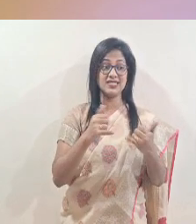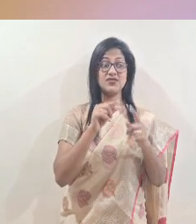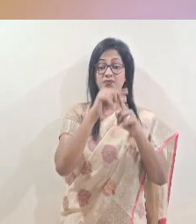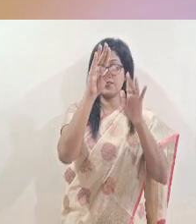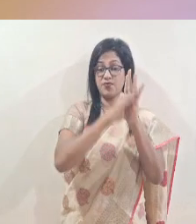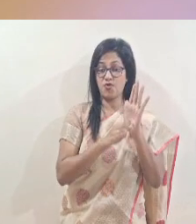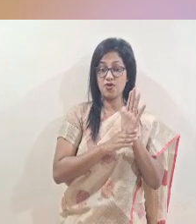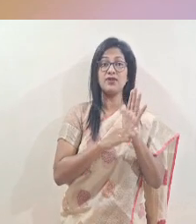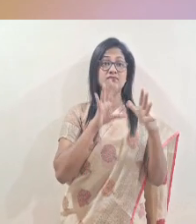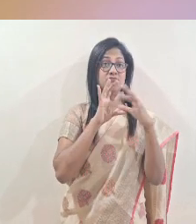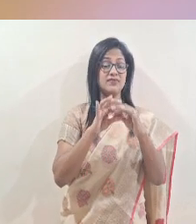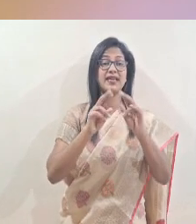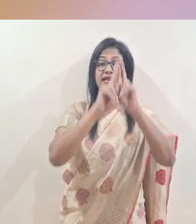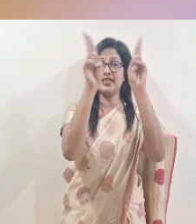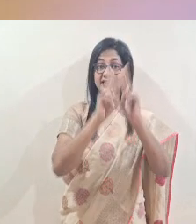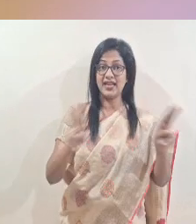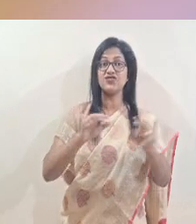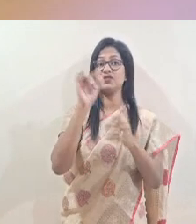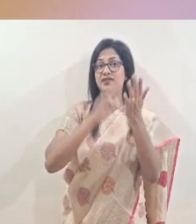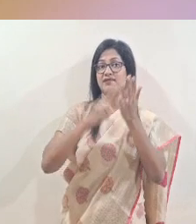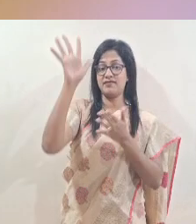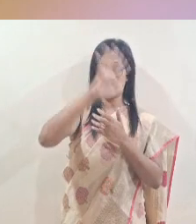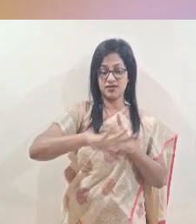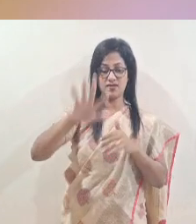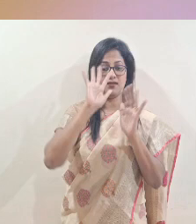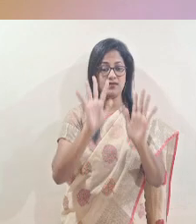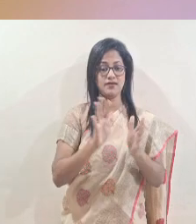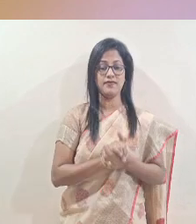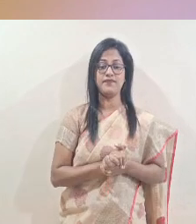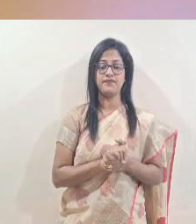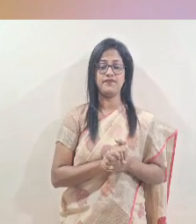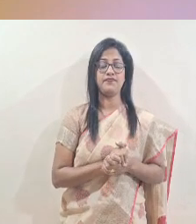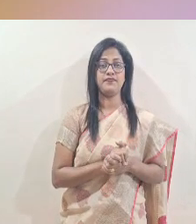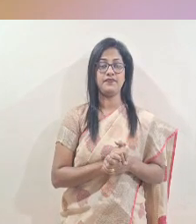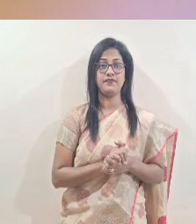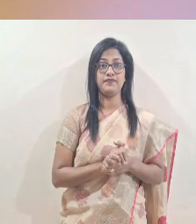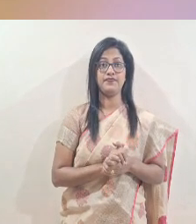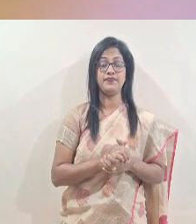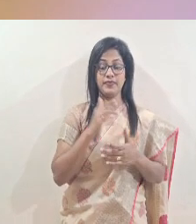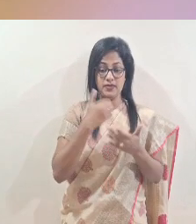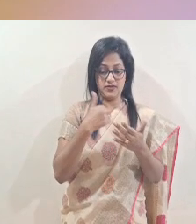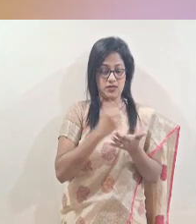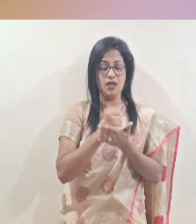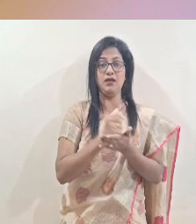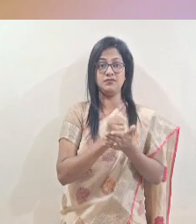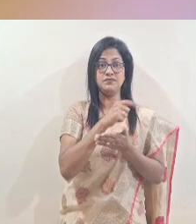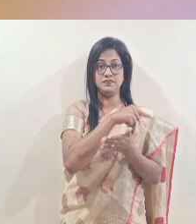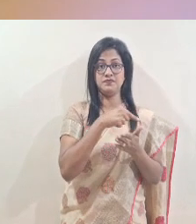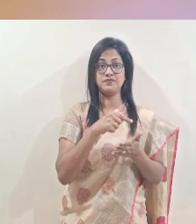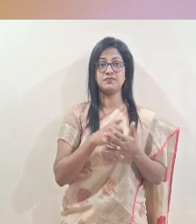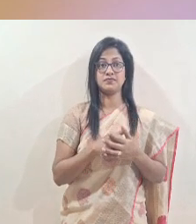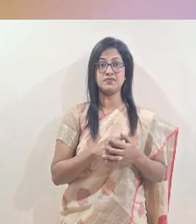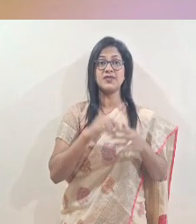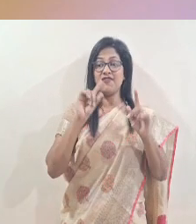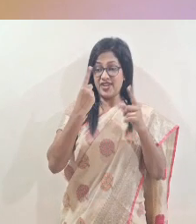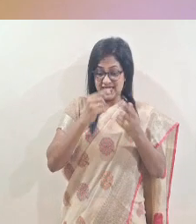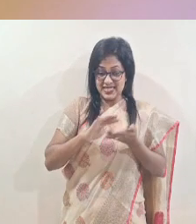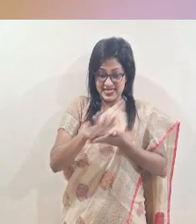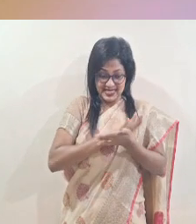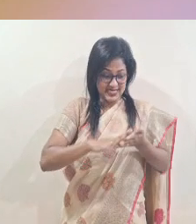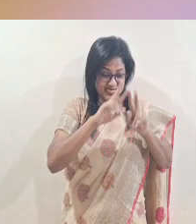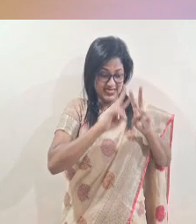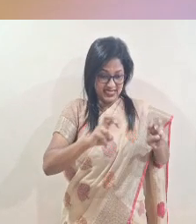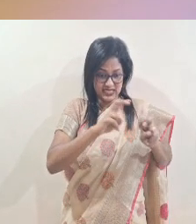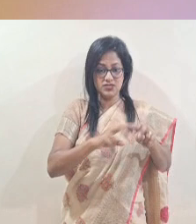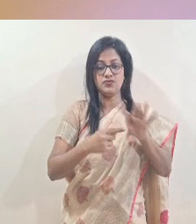policy landscape in terms of international and national. And what we have tried to do is, based on our preliminary studies, tried to